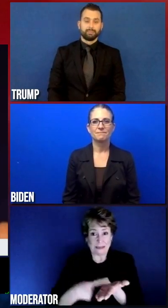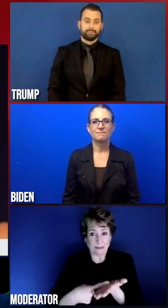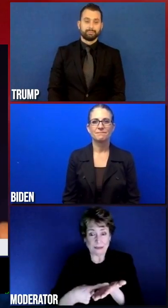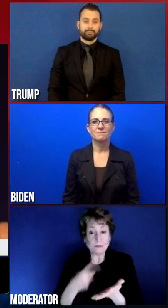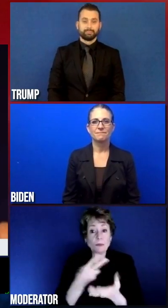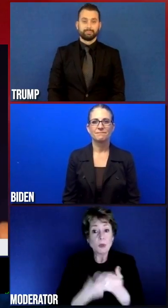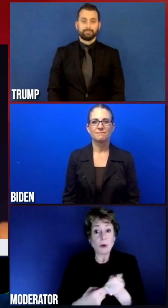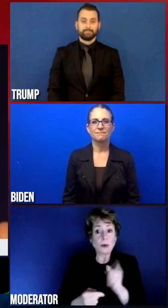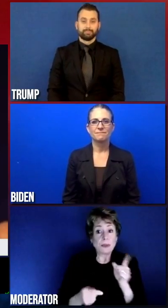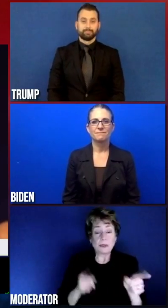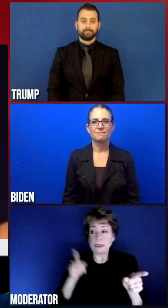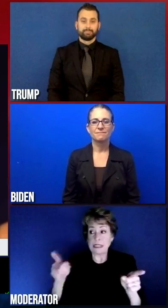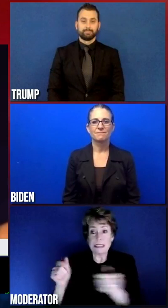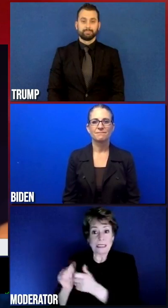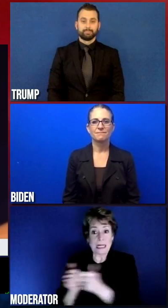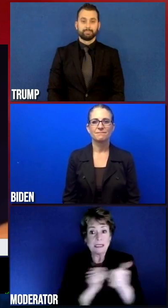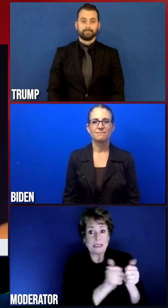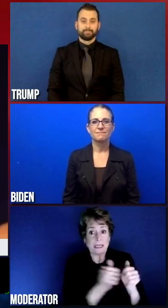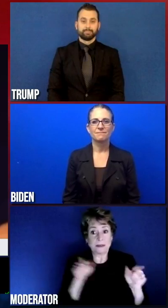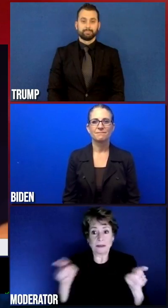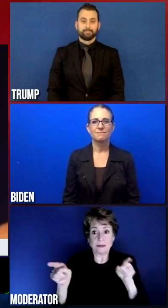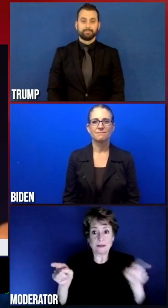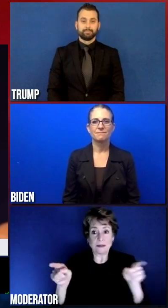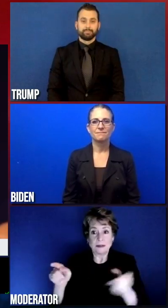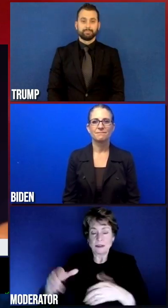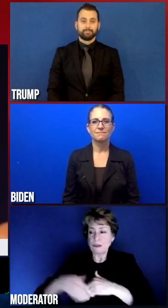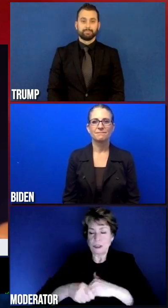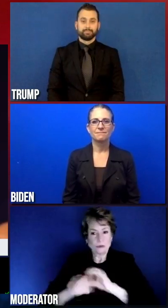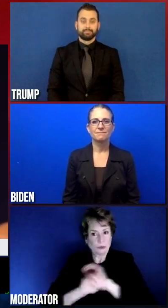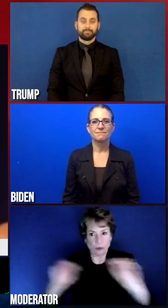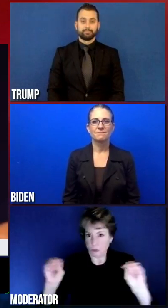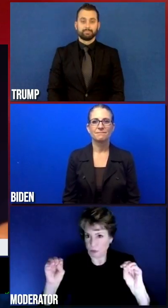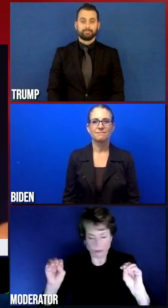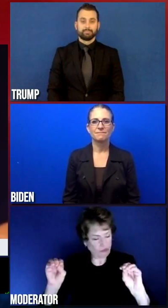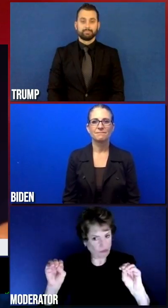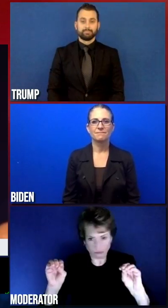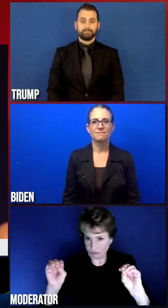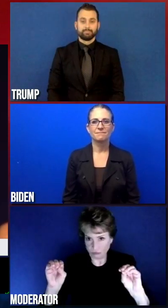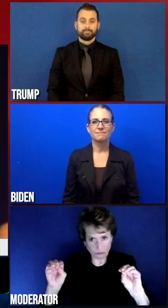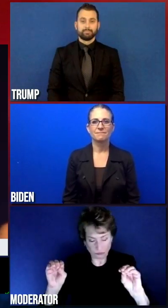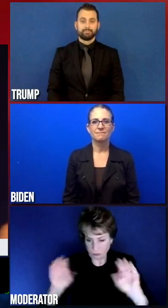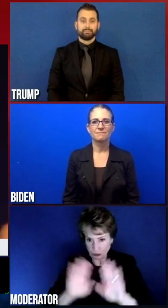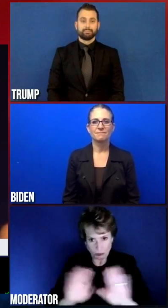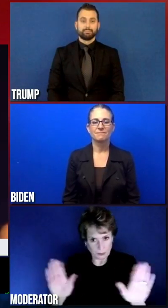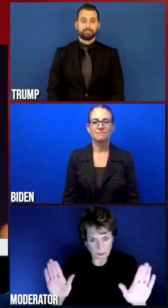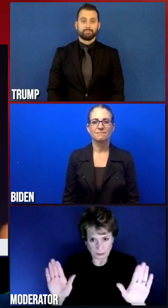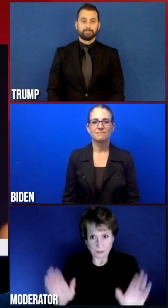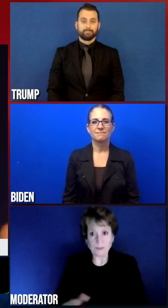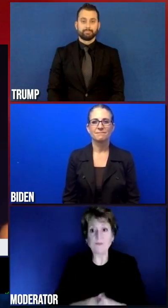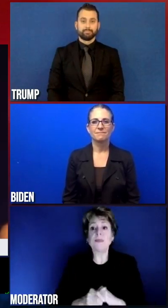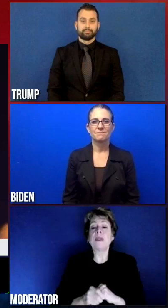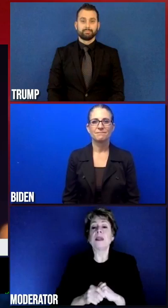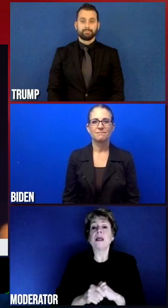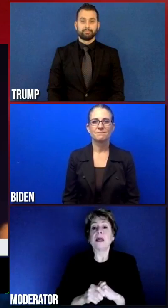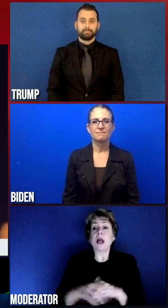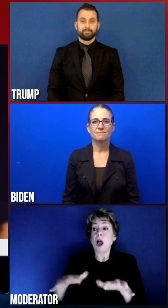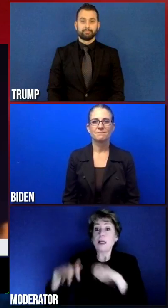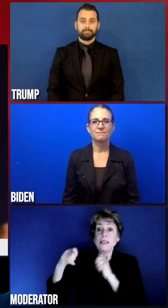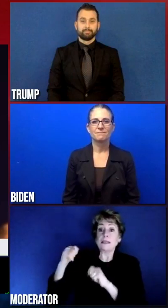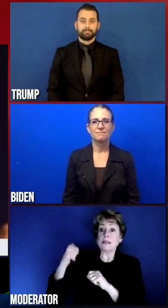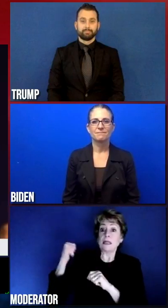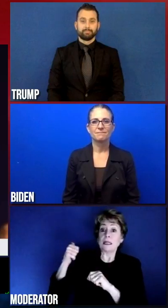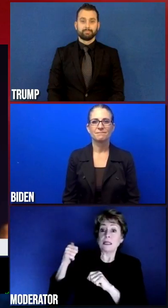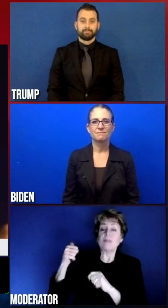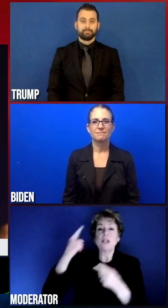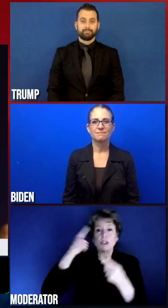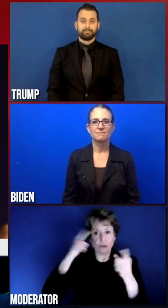at the beginning of tonight's debate. The audience here in the hall has promised to remain silent. No cheers, no boos